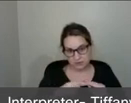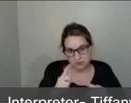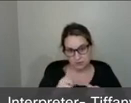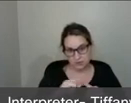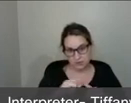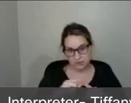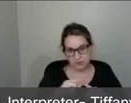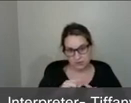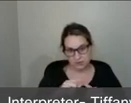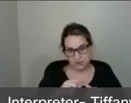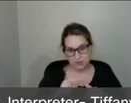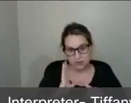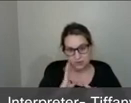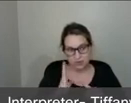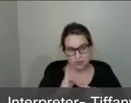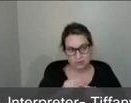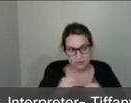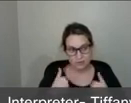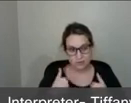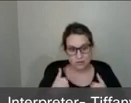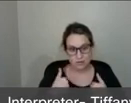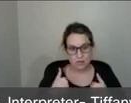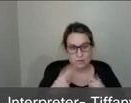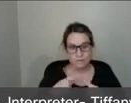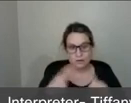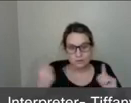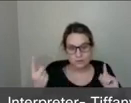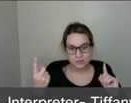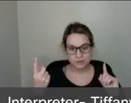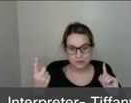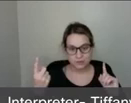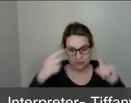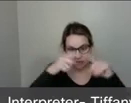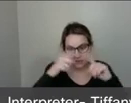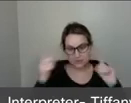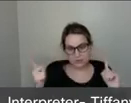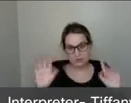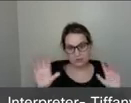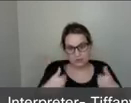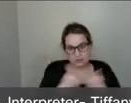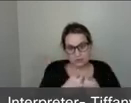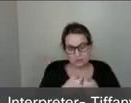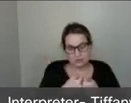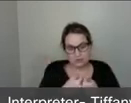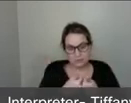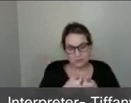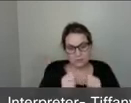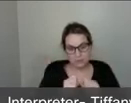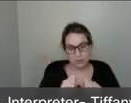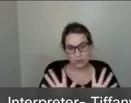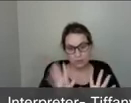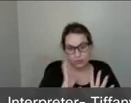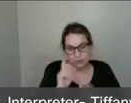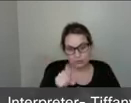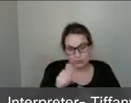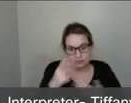variations, because it will lead to opposition, challenges, and of course, it will have to be resolved